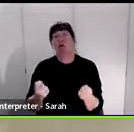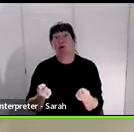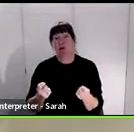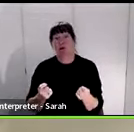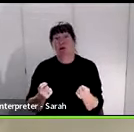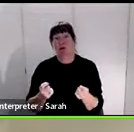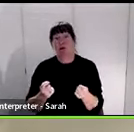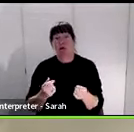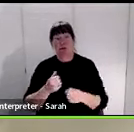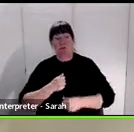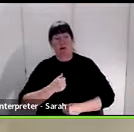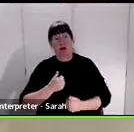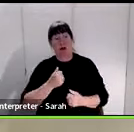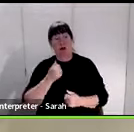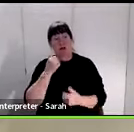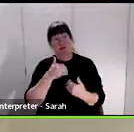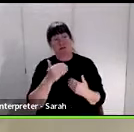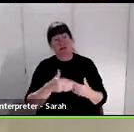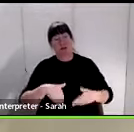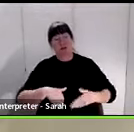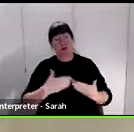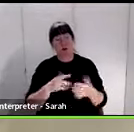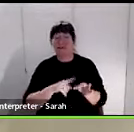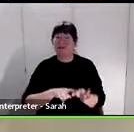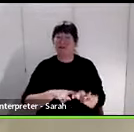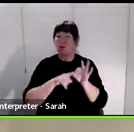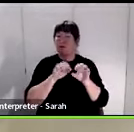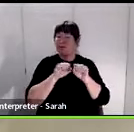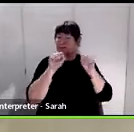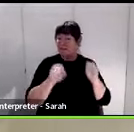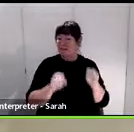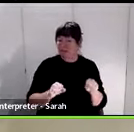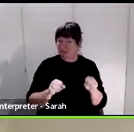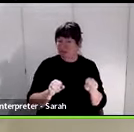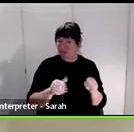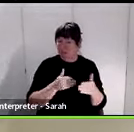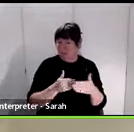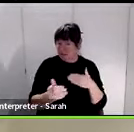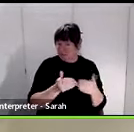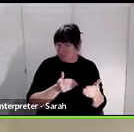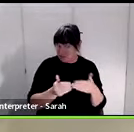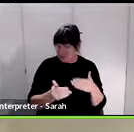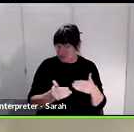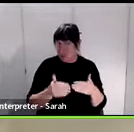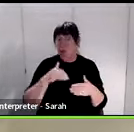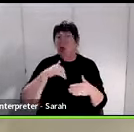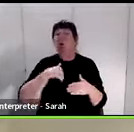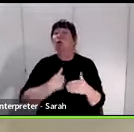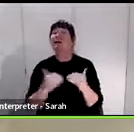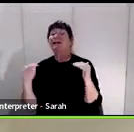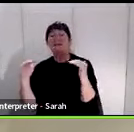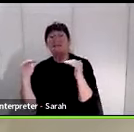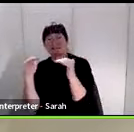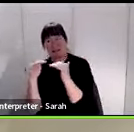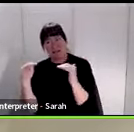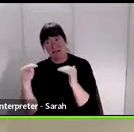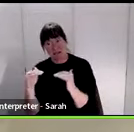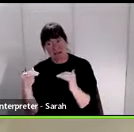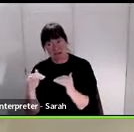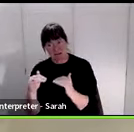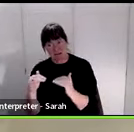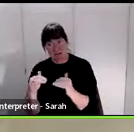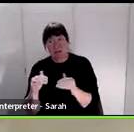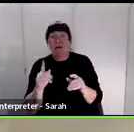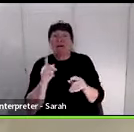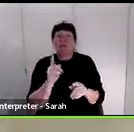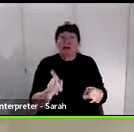day job is quality systems management at the moment. You need standards to make that kind of thing happen, but you also